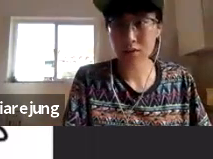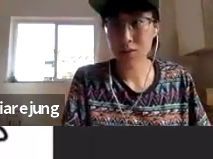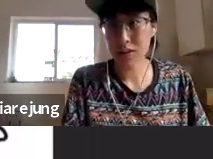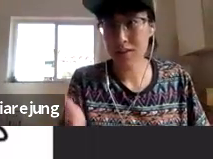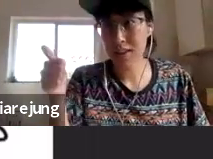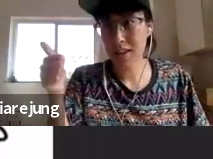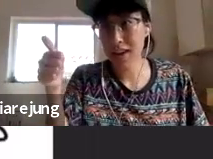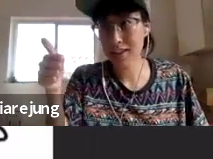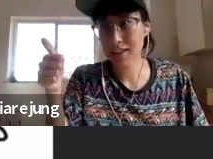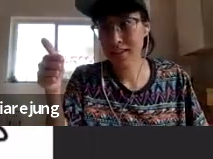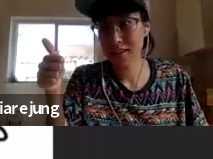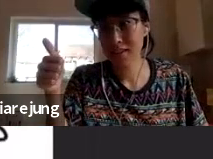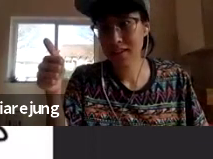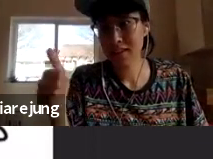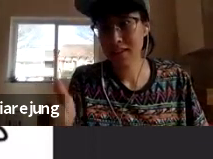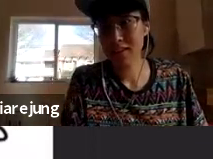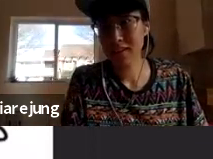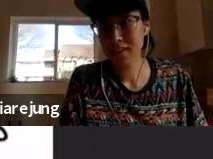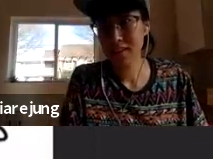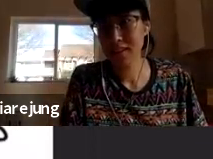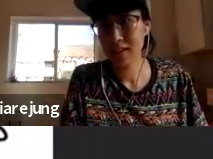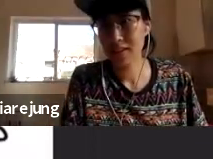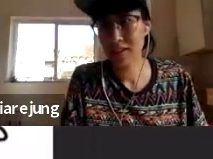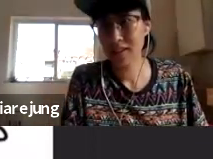Can everyone see that?